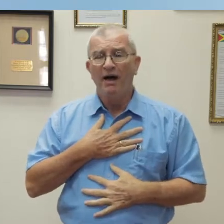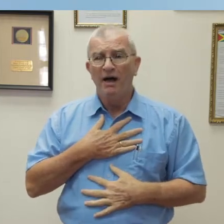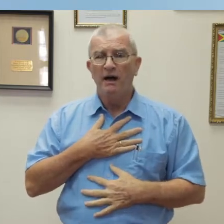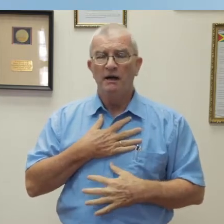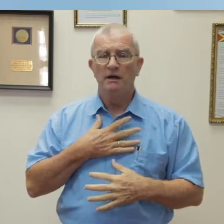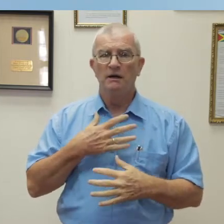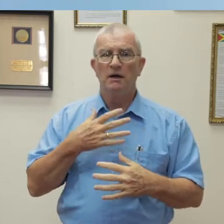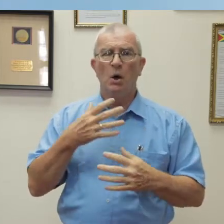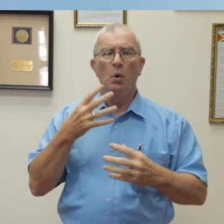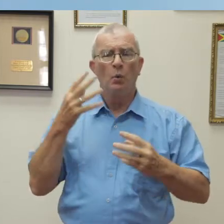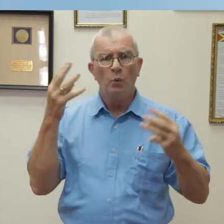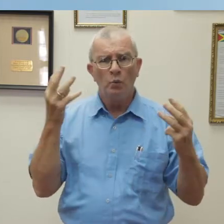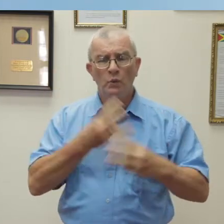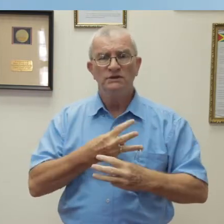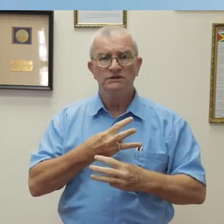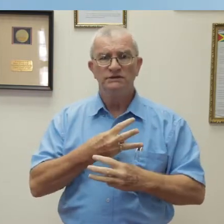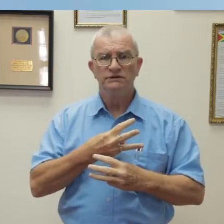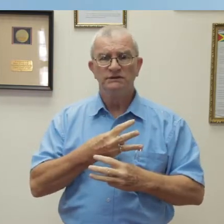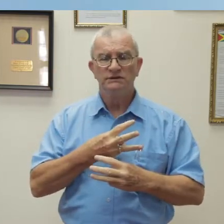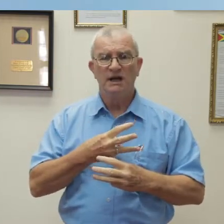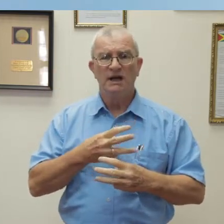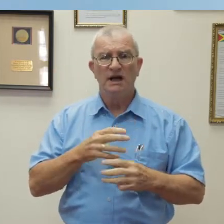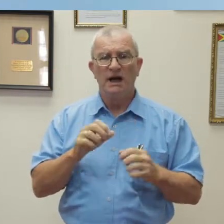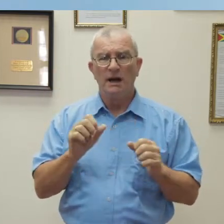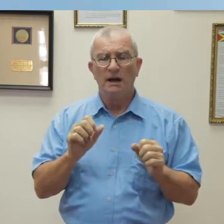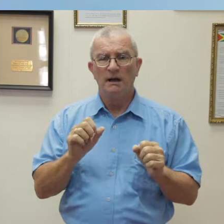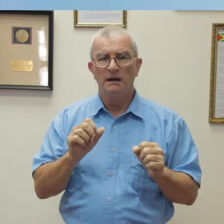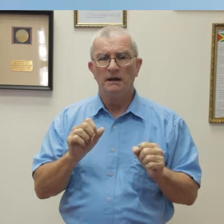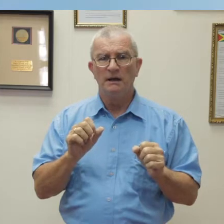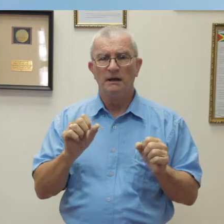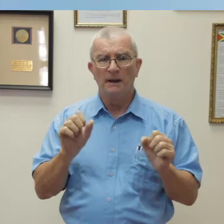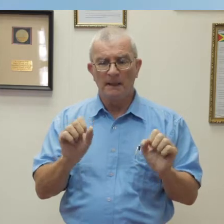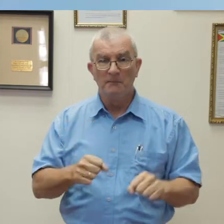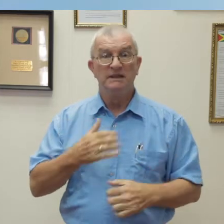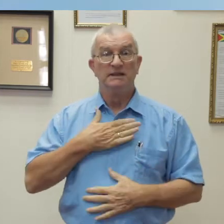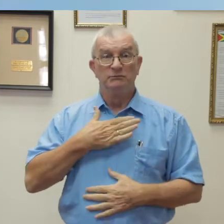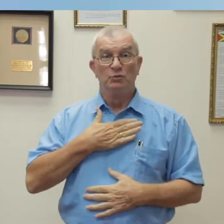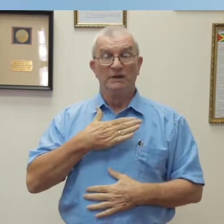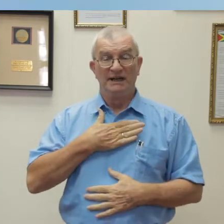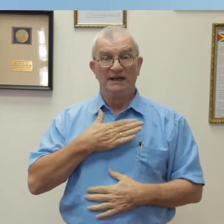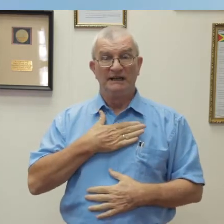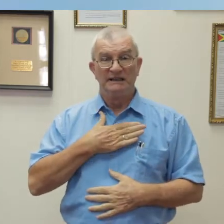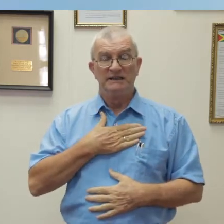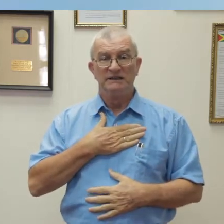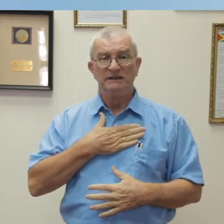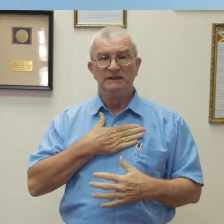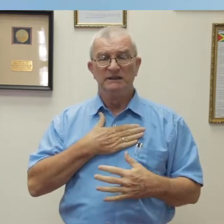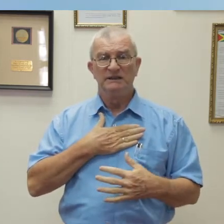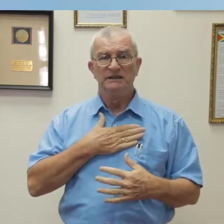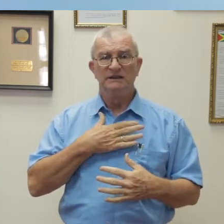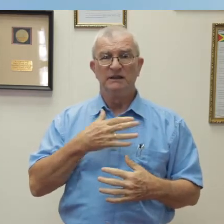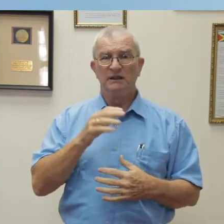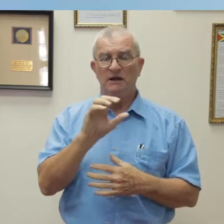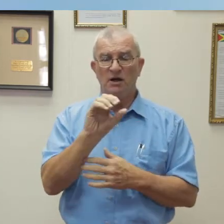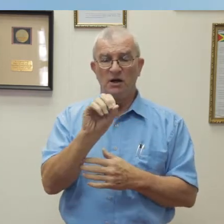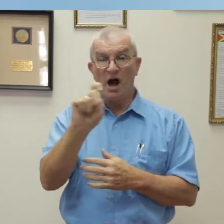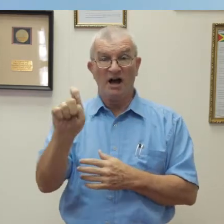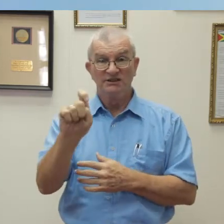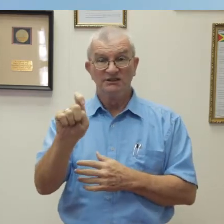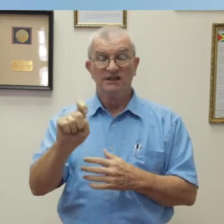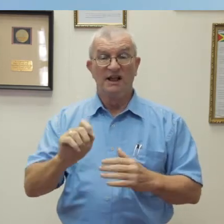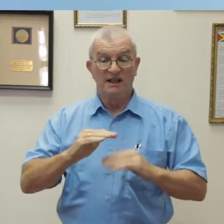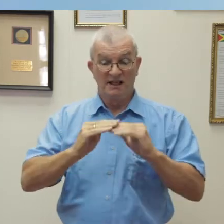worsening ability to breathe, worsening oxygen levels in their